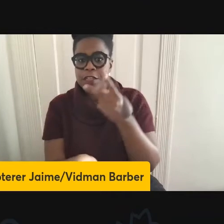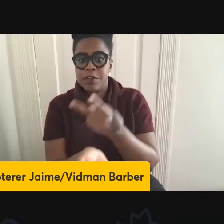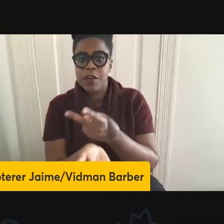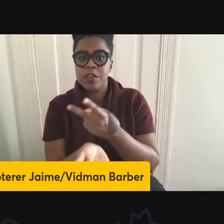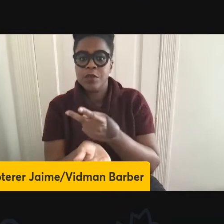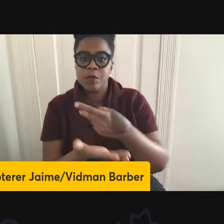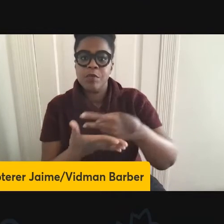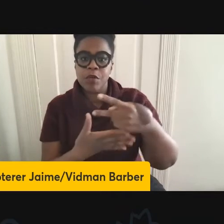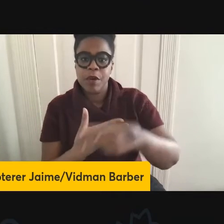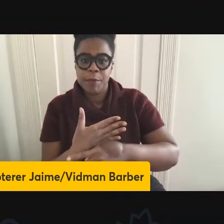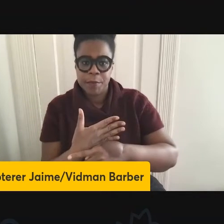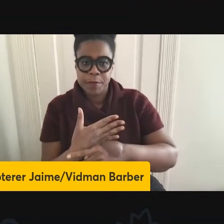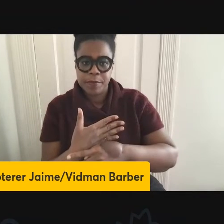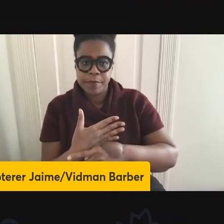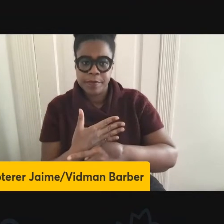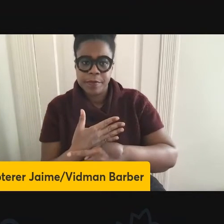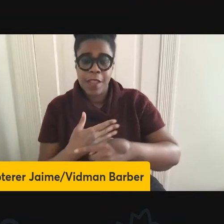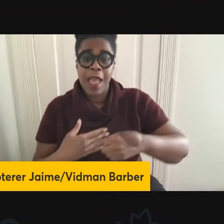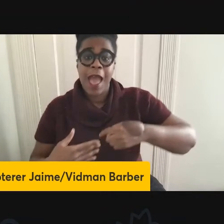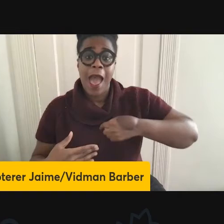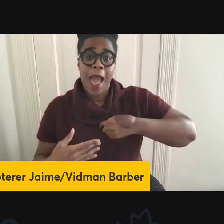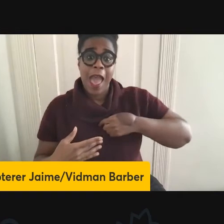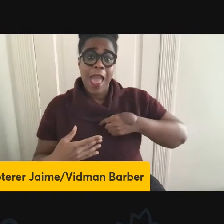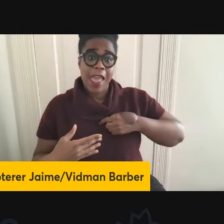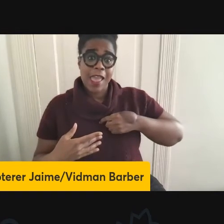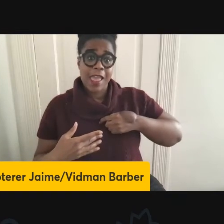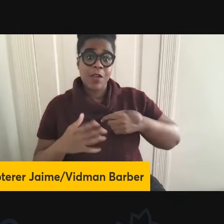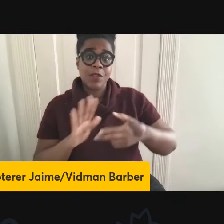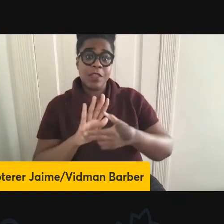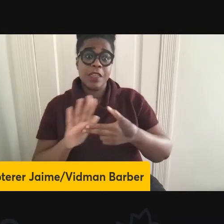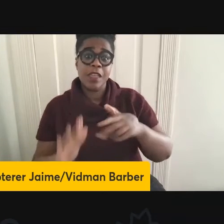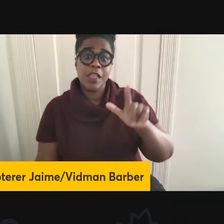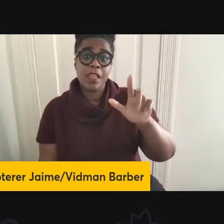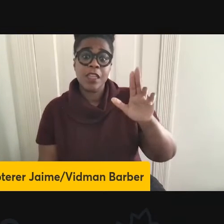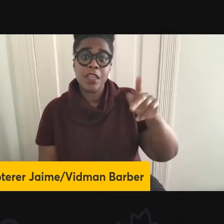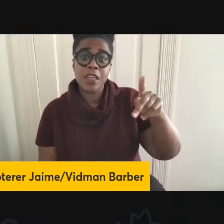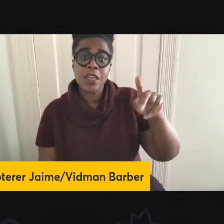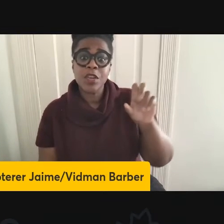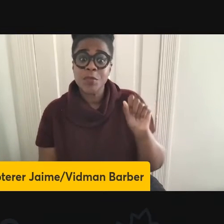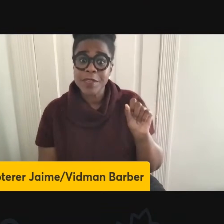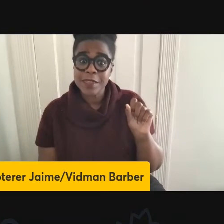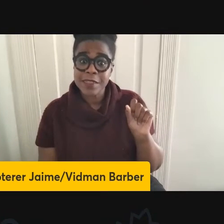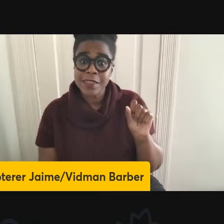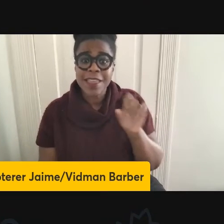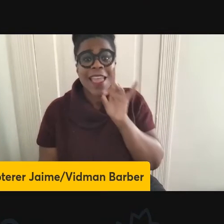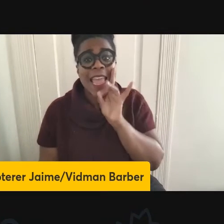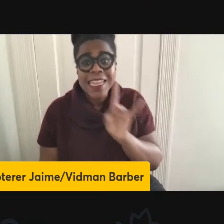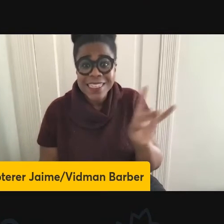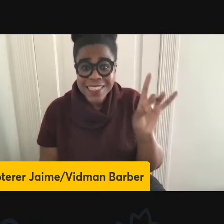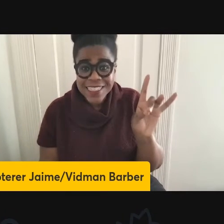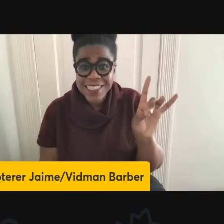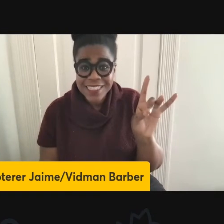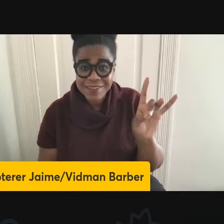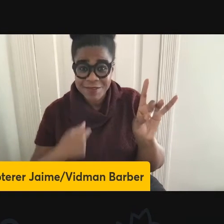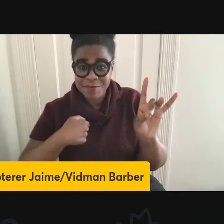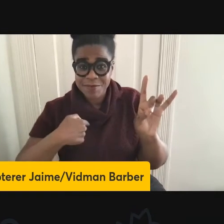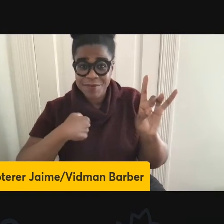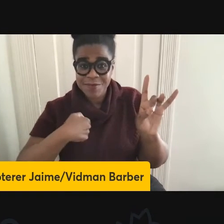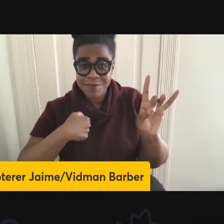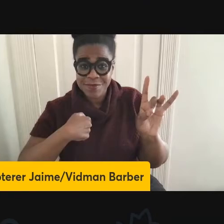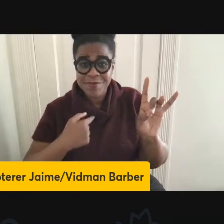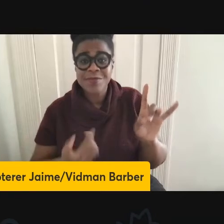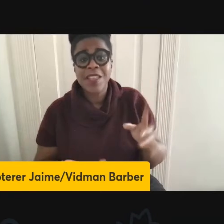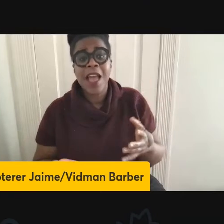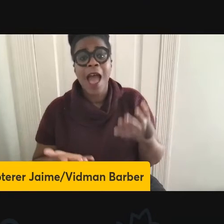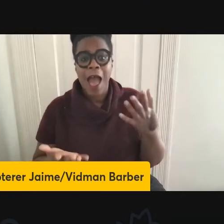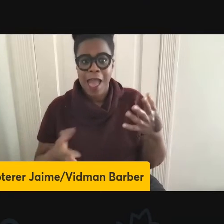program. Well, I was diagnosed with lupus when I was just 8 years old. And even though